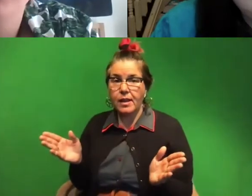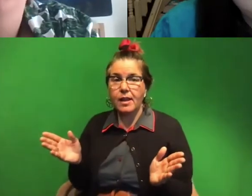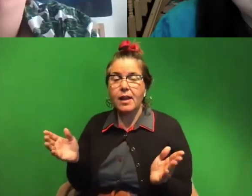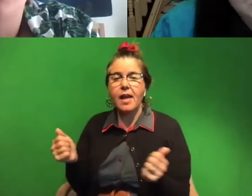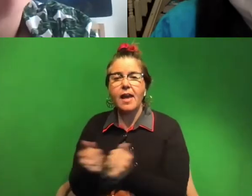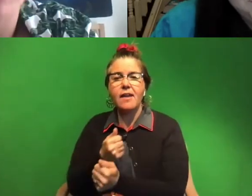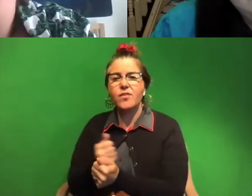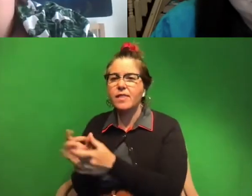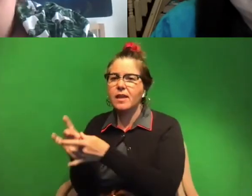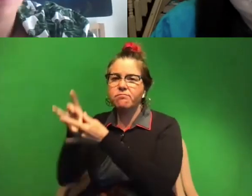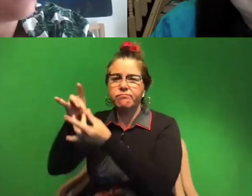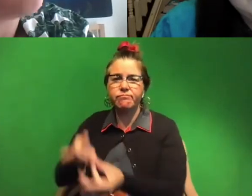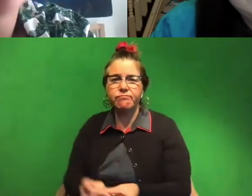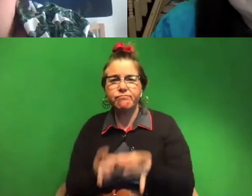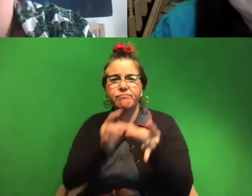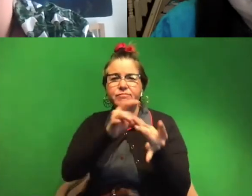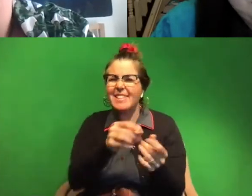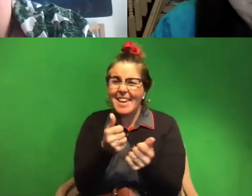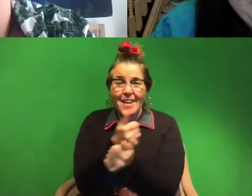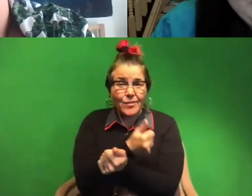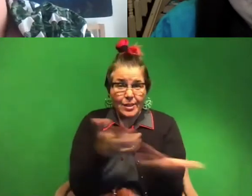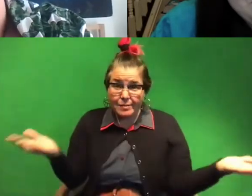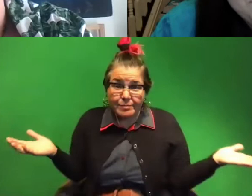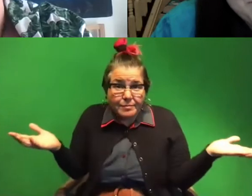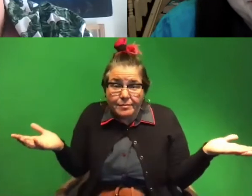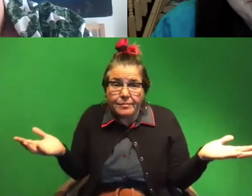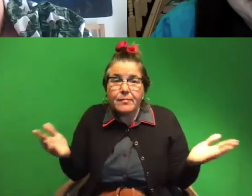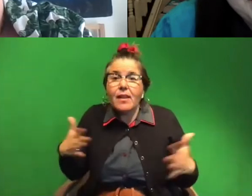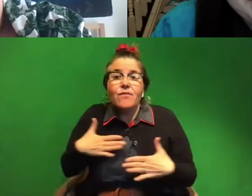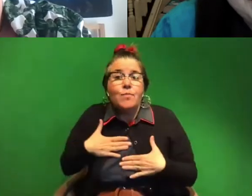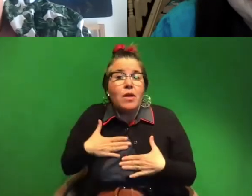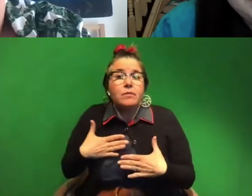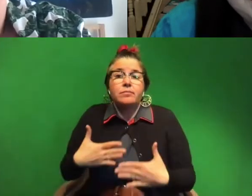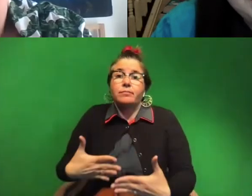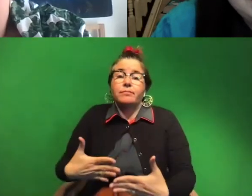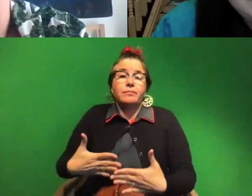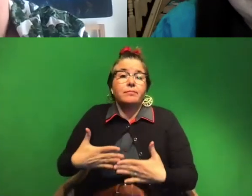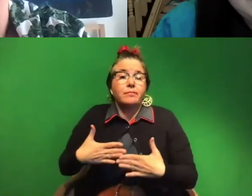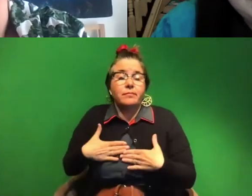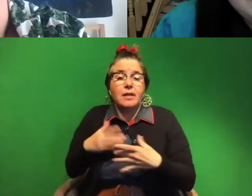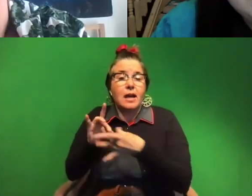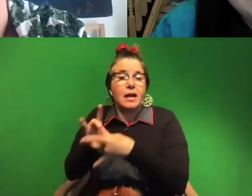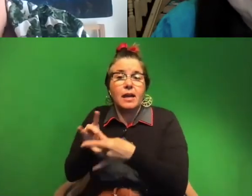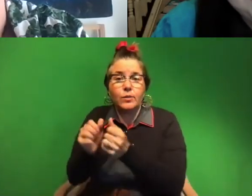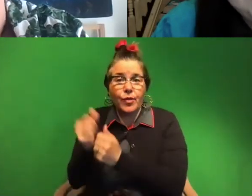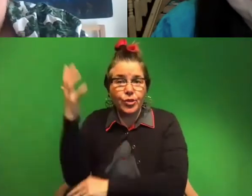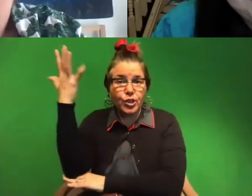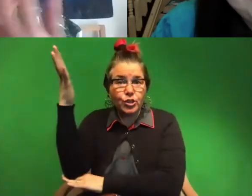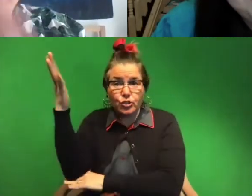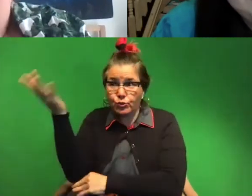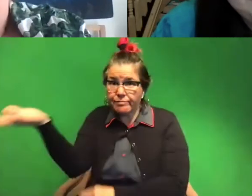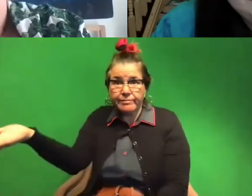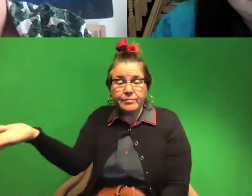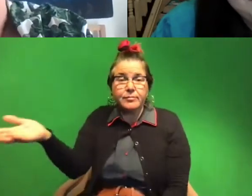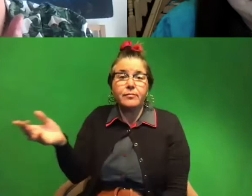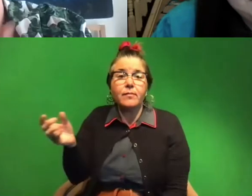connected. Everything. Every breath that you take is connected to the tree that is next to you, or